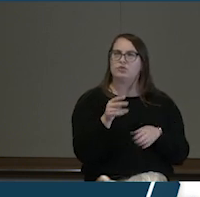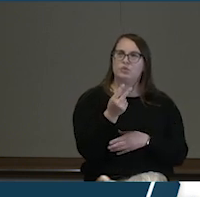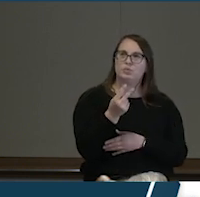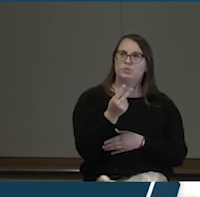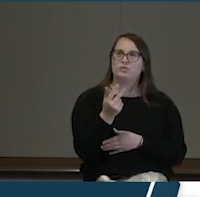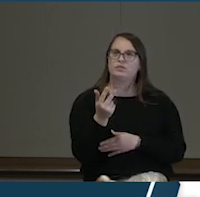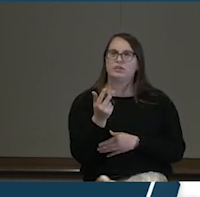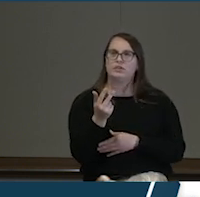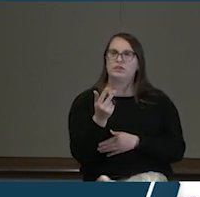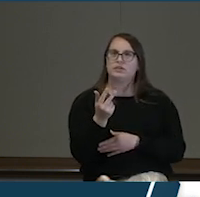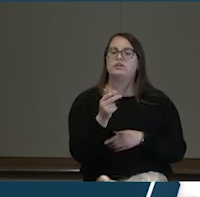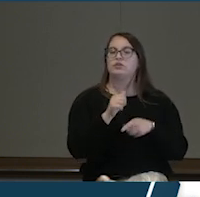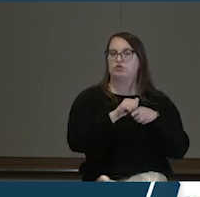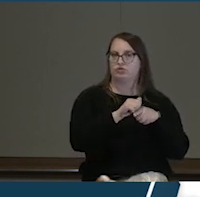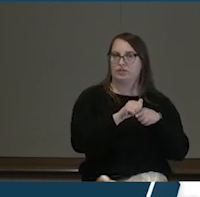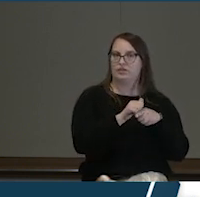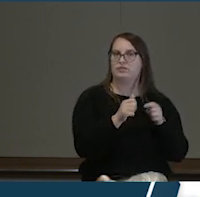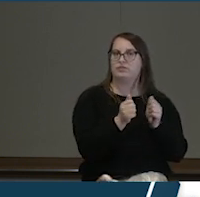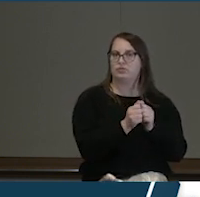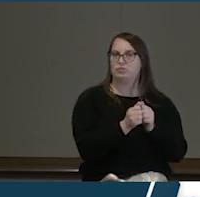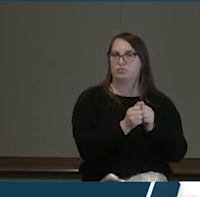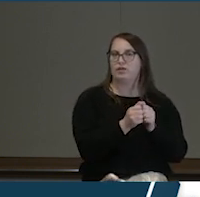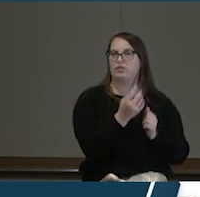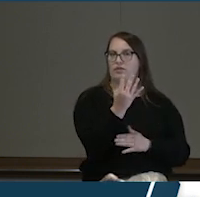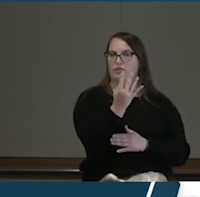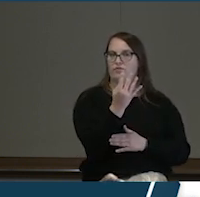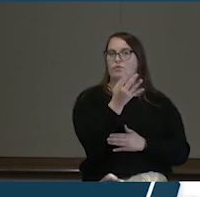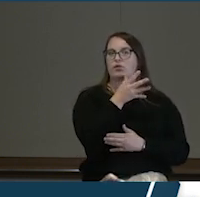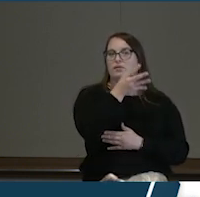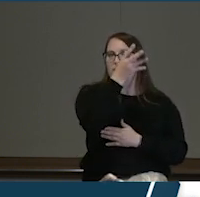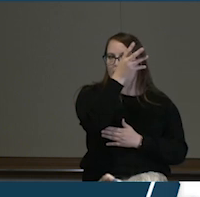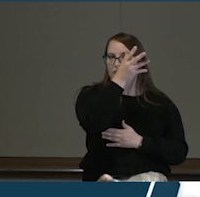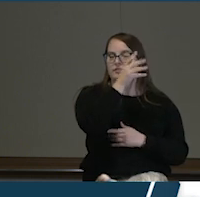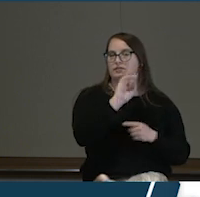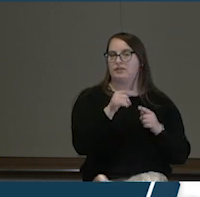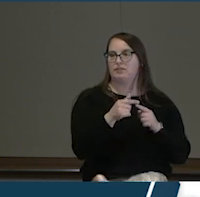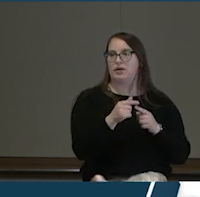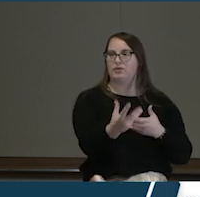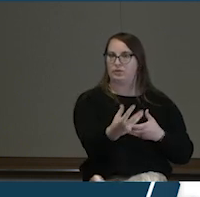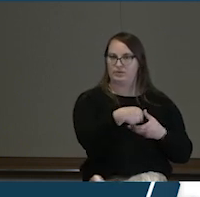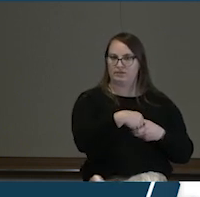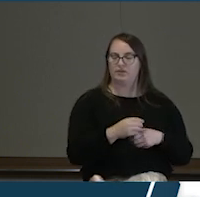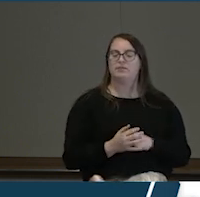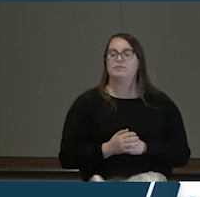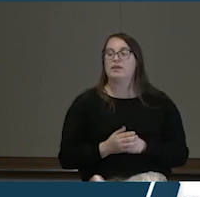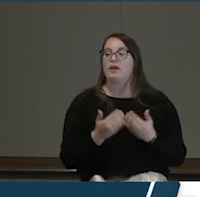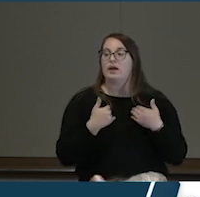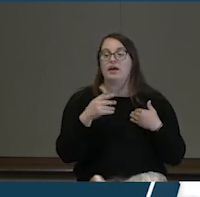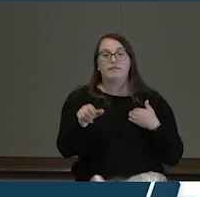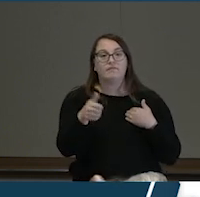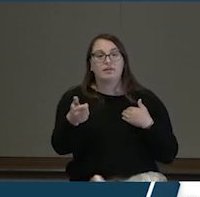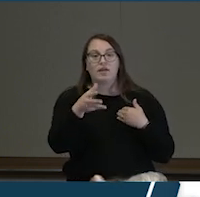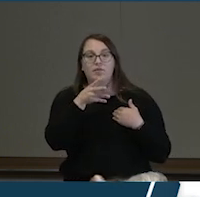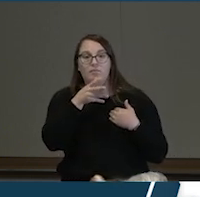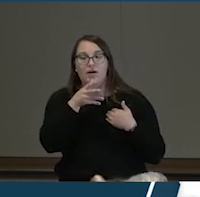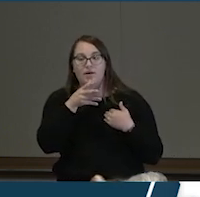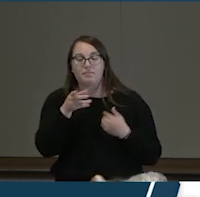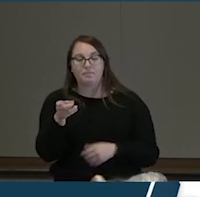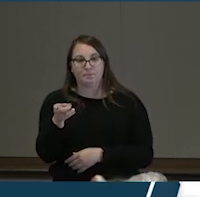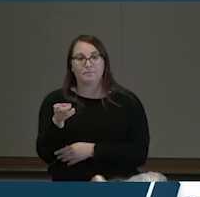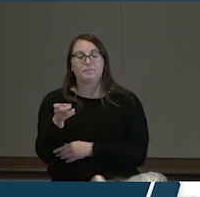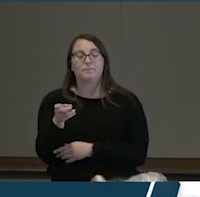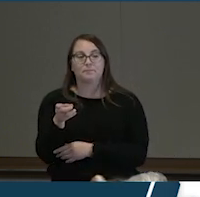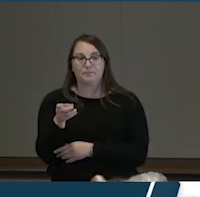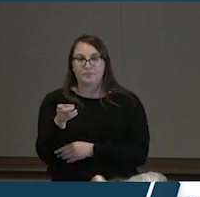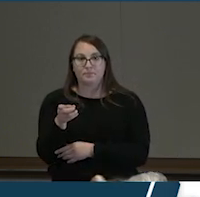3 trainings for parents on inclusive education. That was my project. I have another mom who actually,